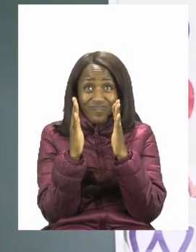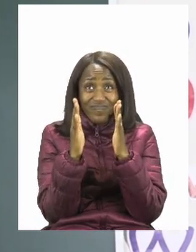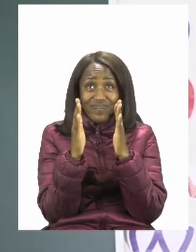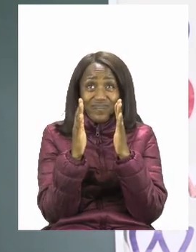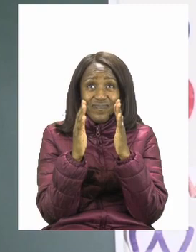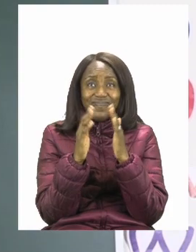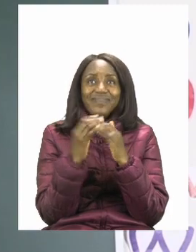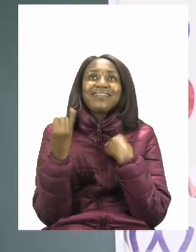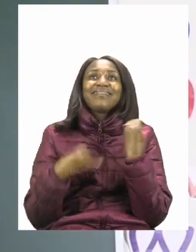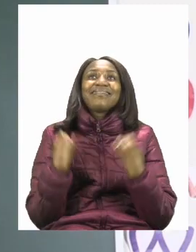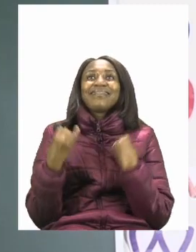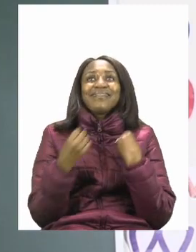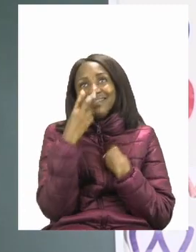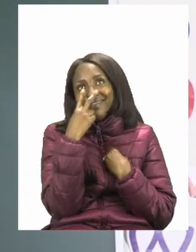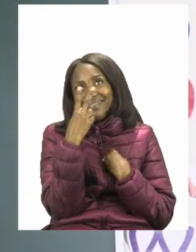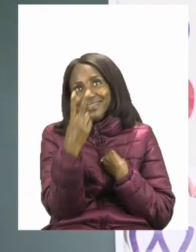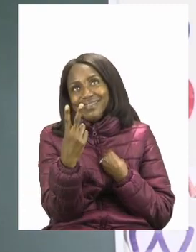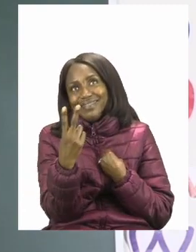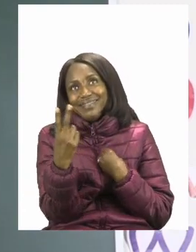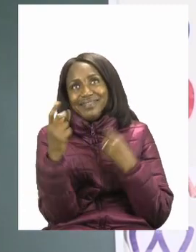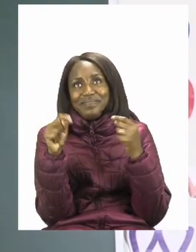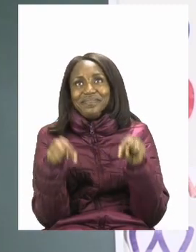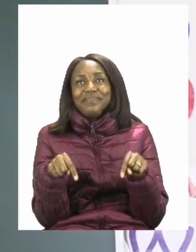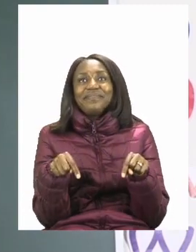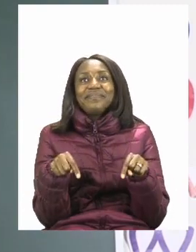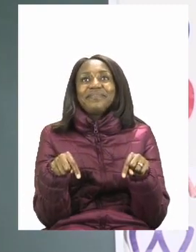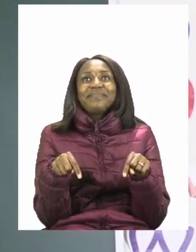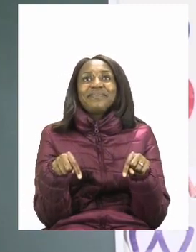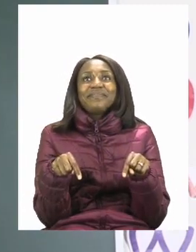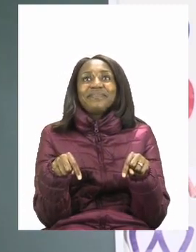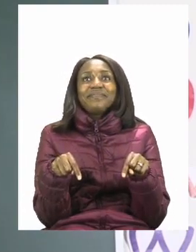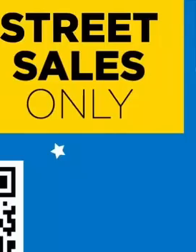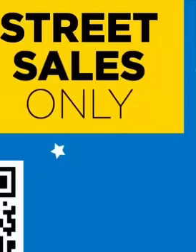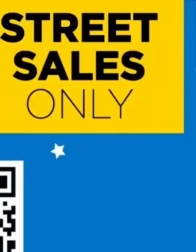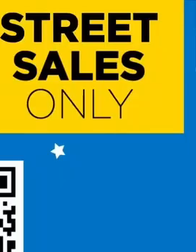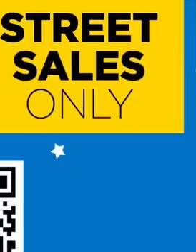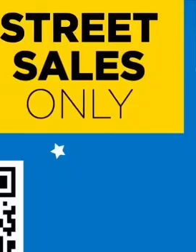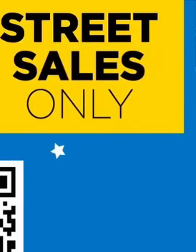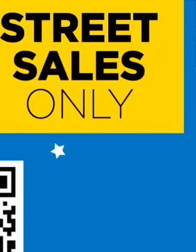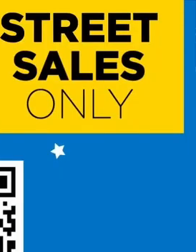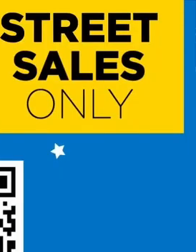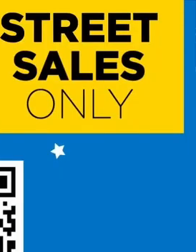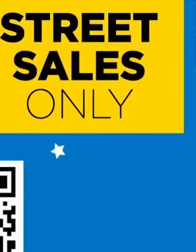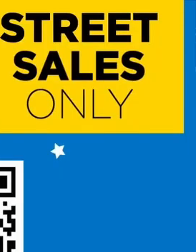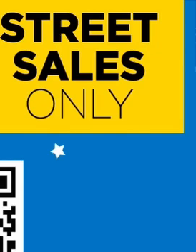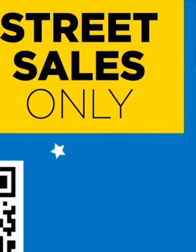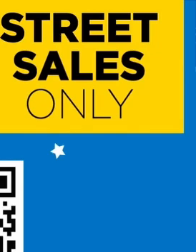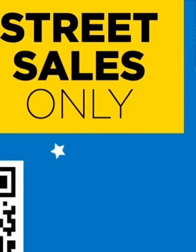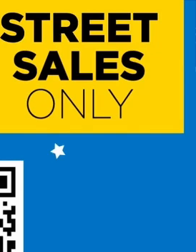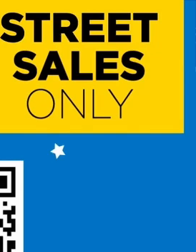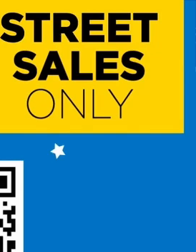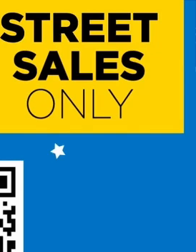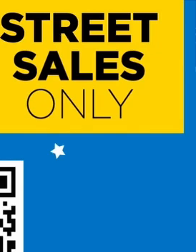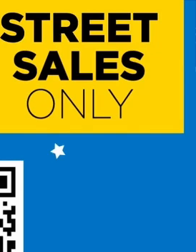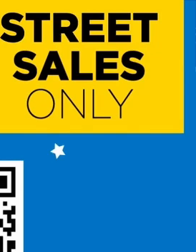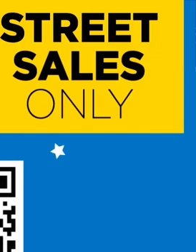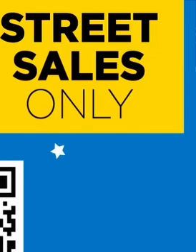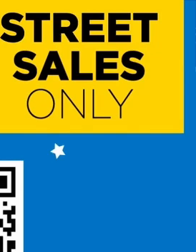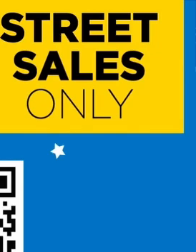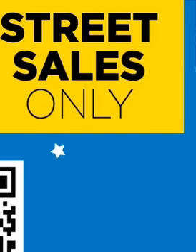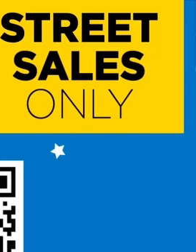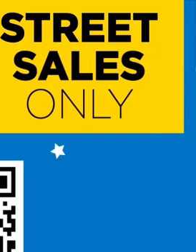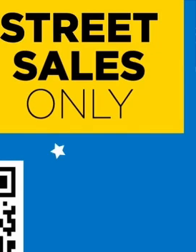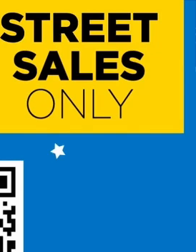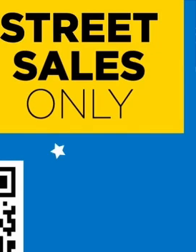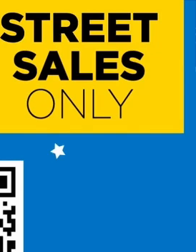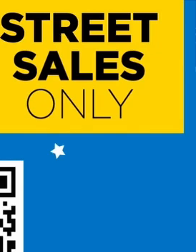Have fun, and I'll see you when you're done after the advert break. Follow us on MyZone Facebook Active Kids to watch your